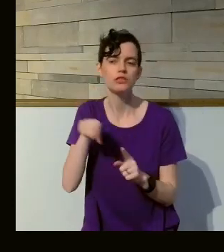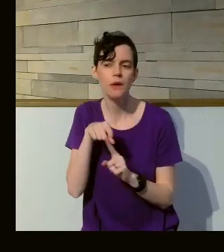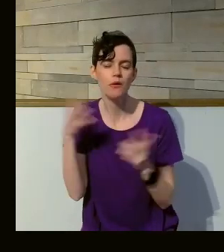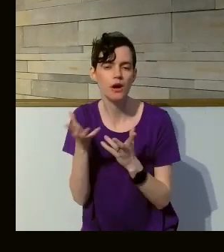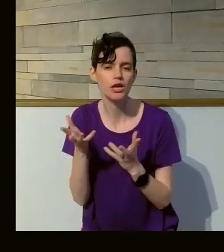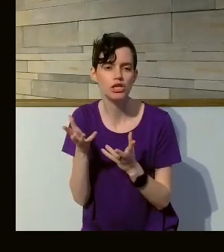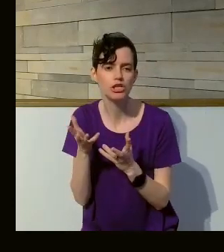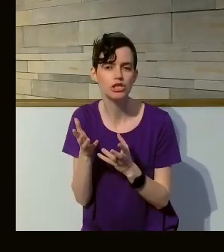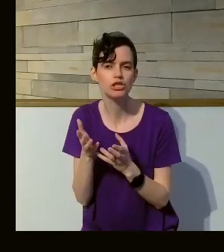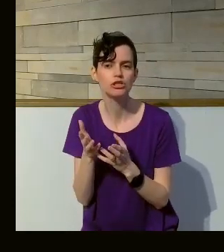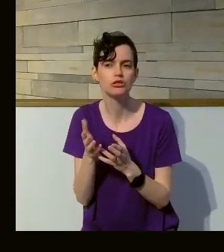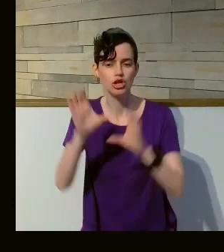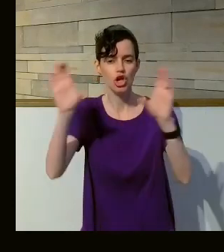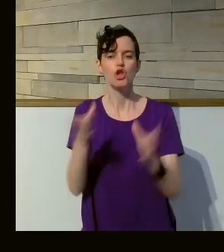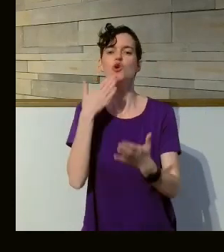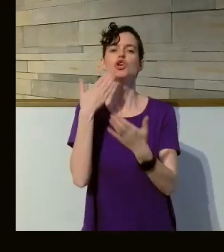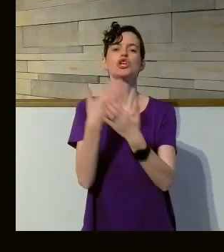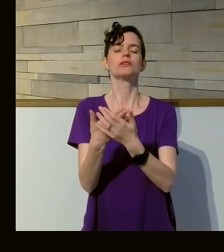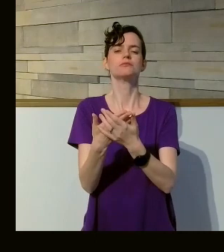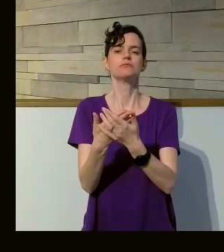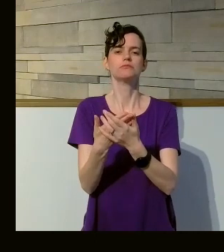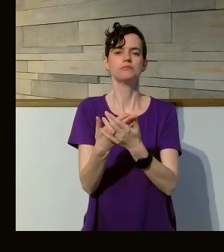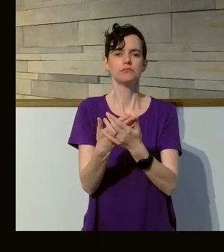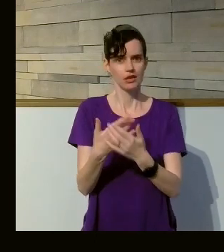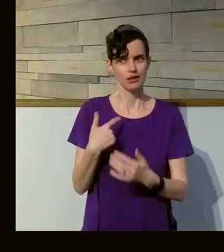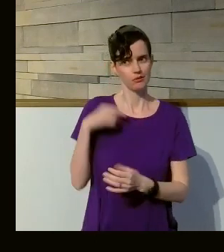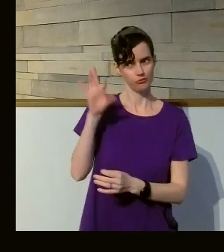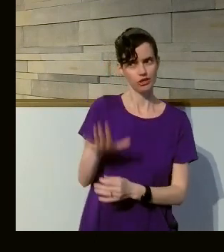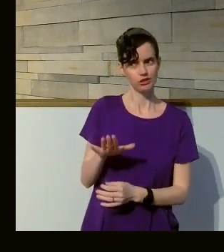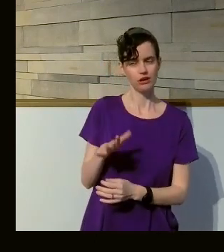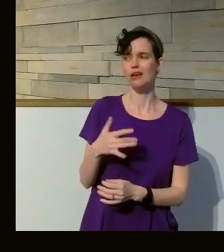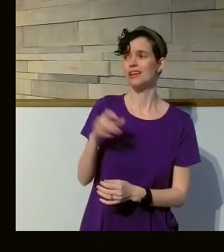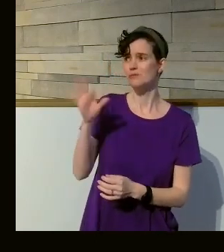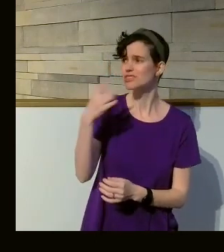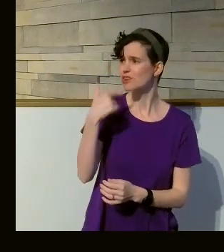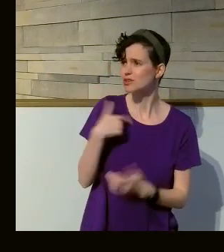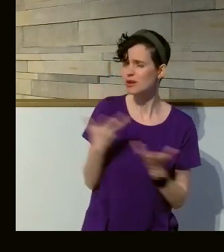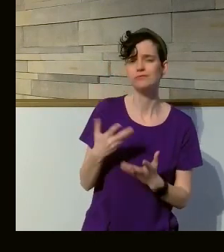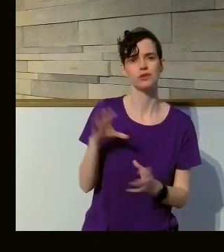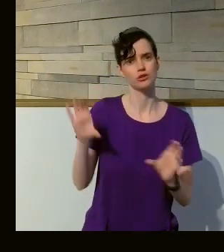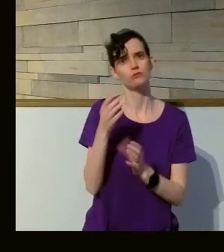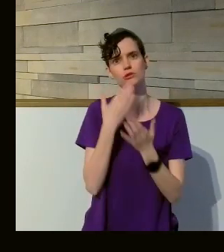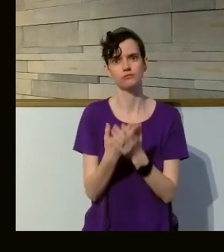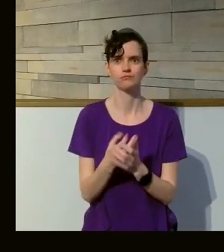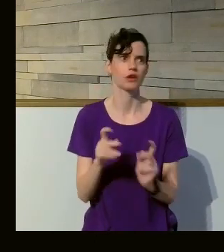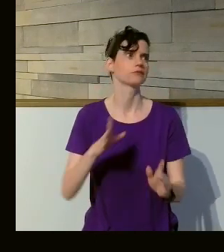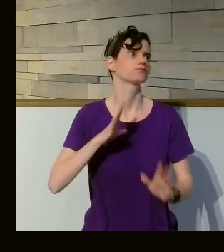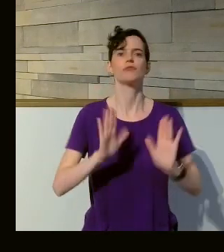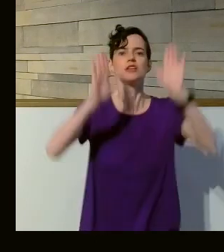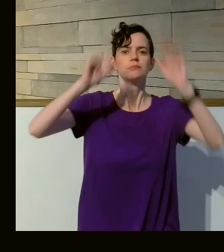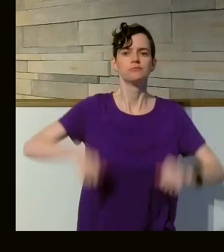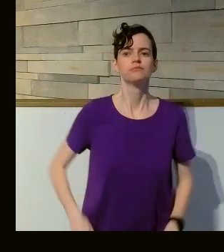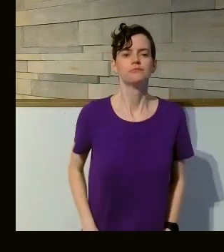I preach about do good, right? What'd the preacher say? He told us to do good. All right, that's awesome.